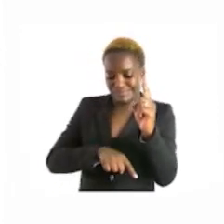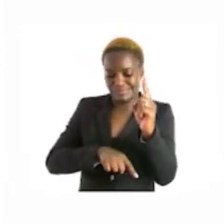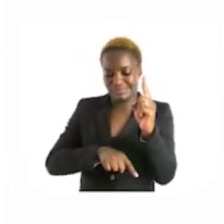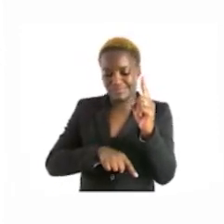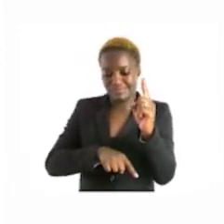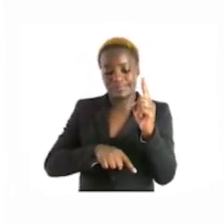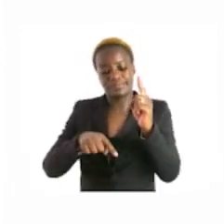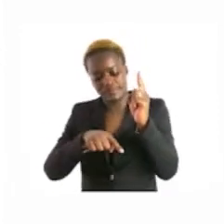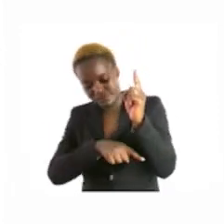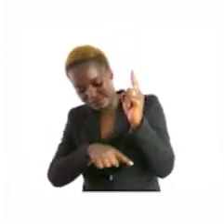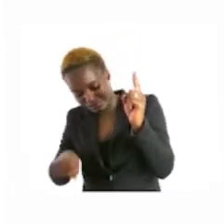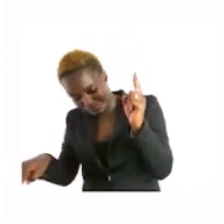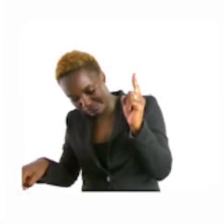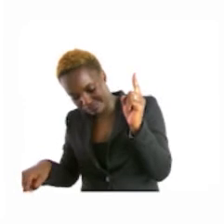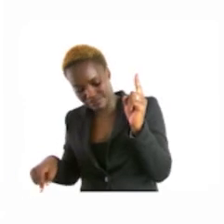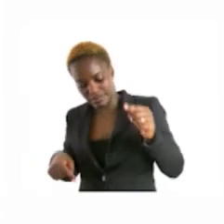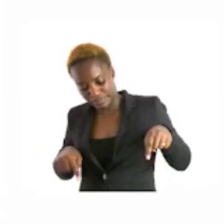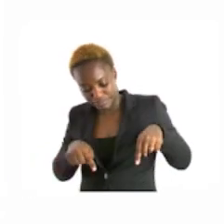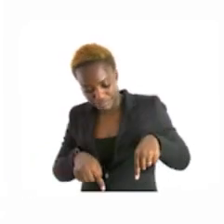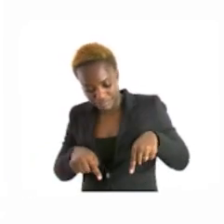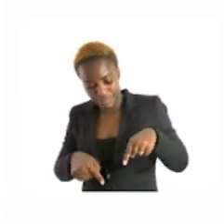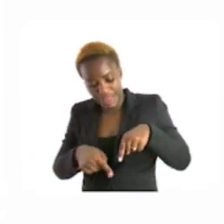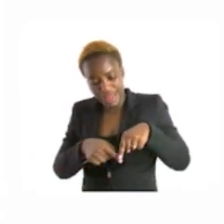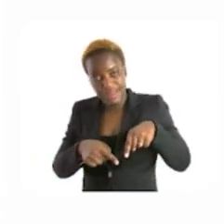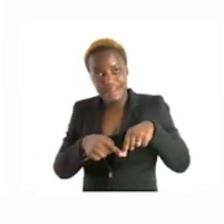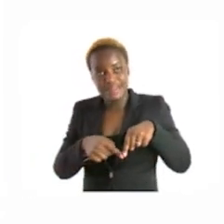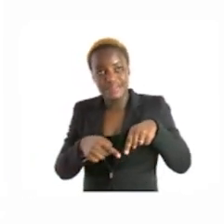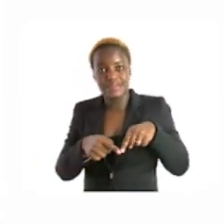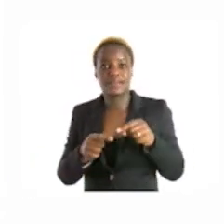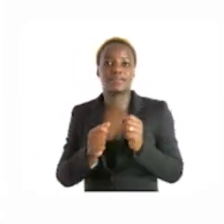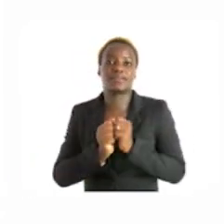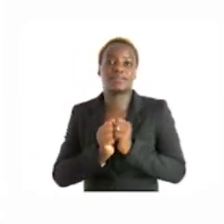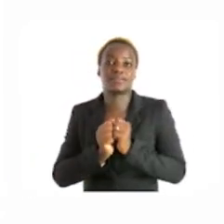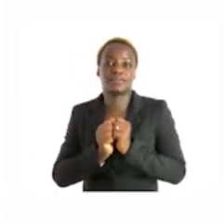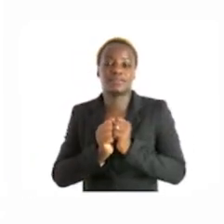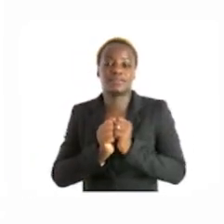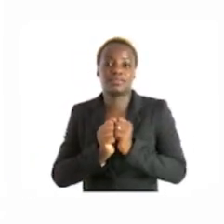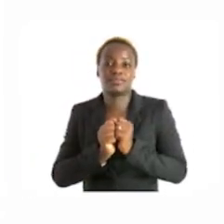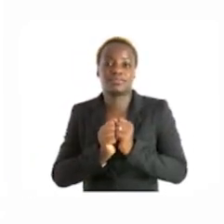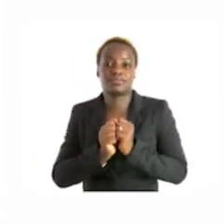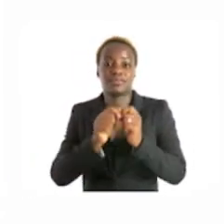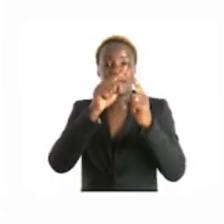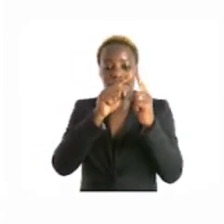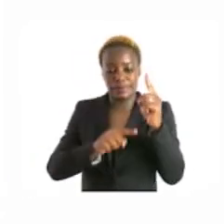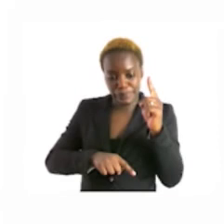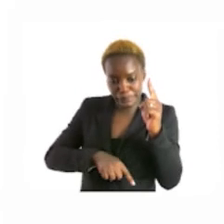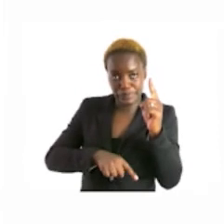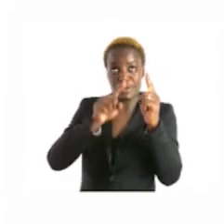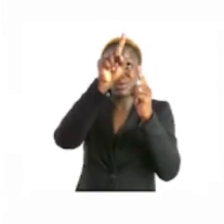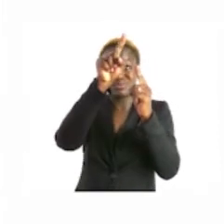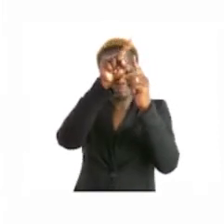goes down from top to bottom and the horizontal line that goes from left to right. So how